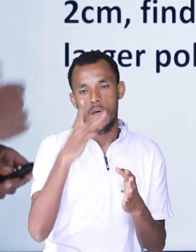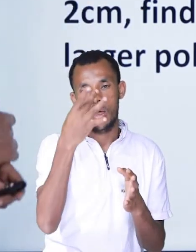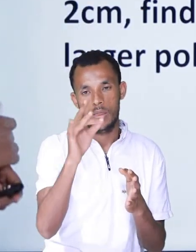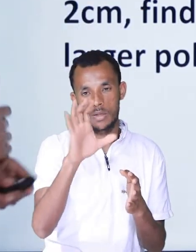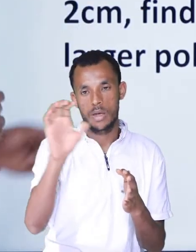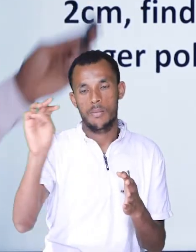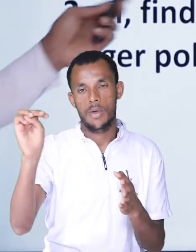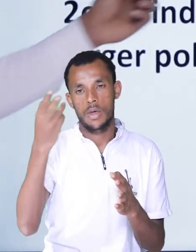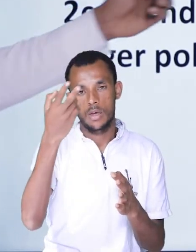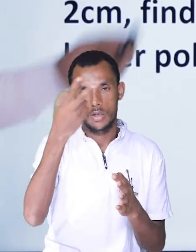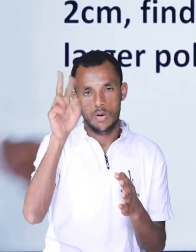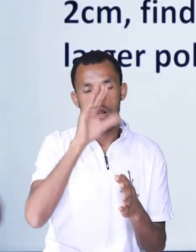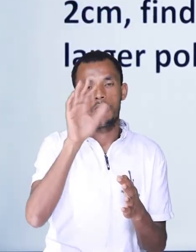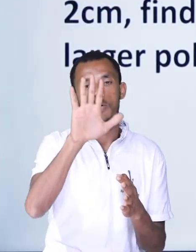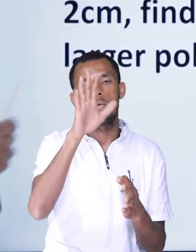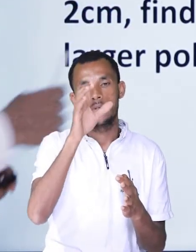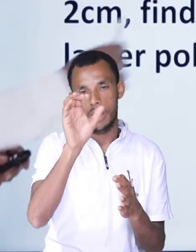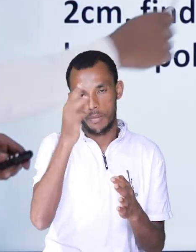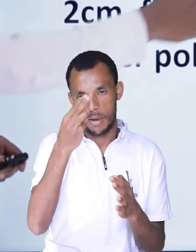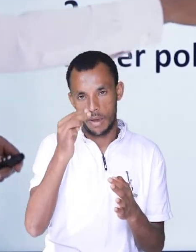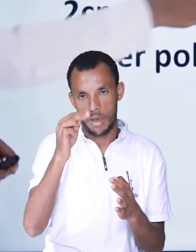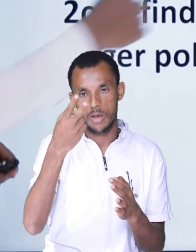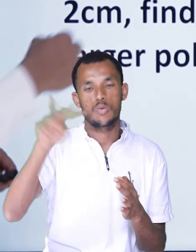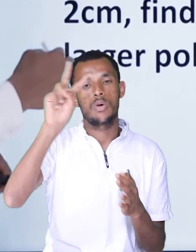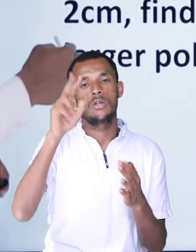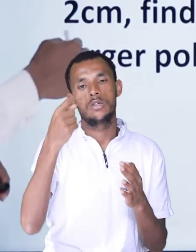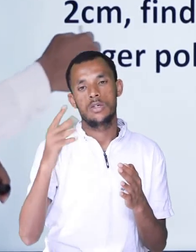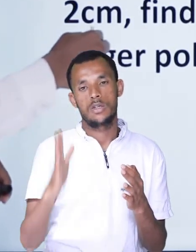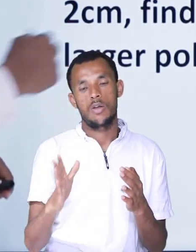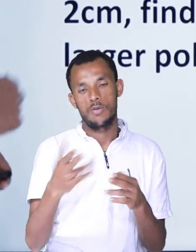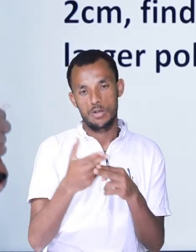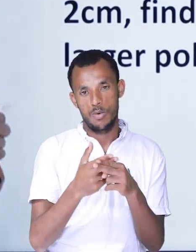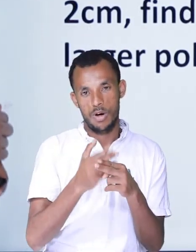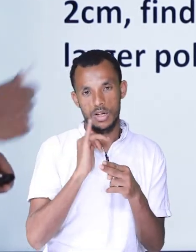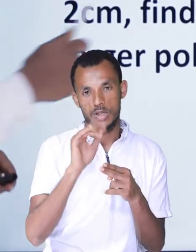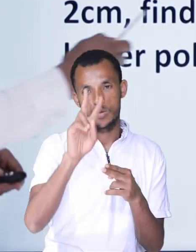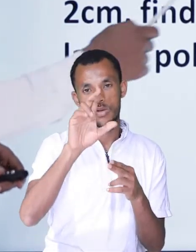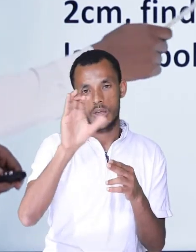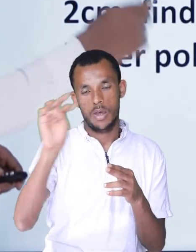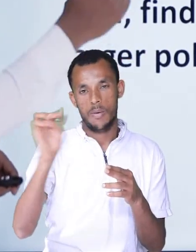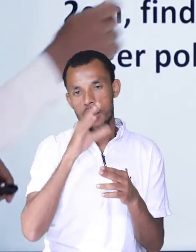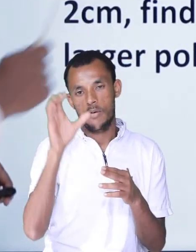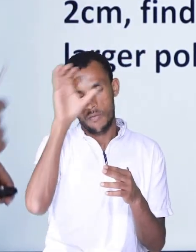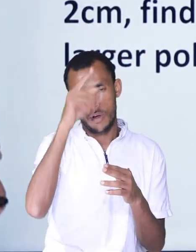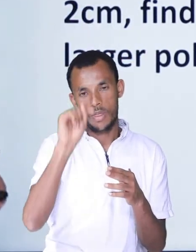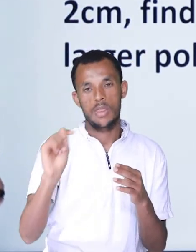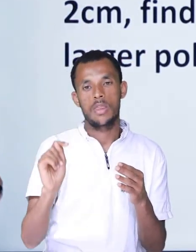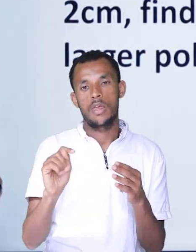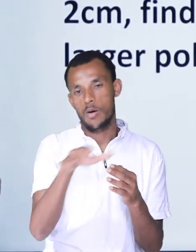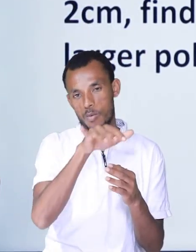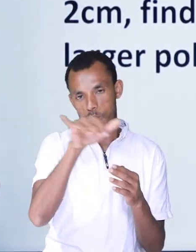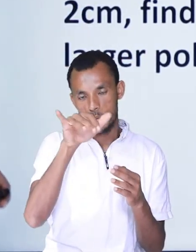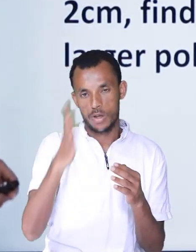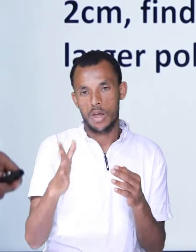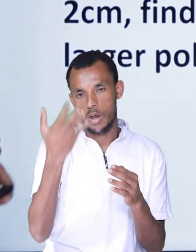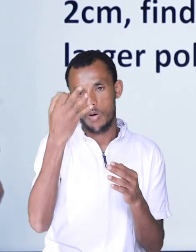cm square and 5 cm square. If the sides of the smaller polygon is 2 cm, find the corresponding sides